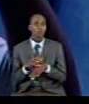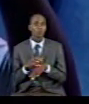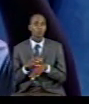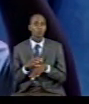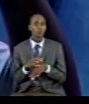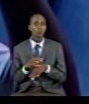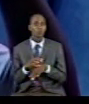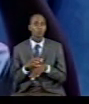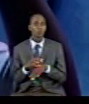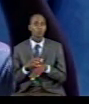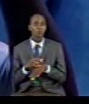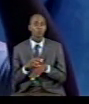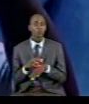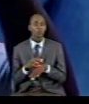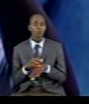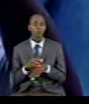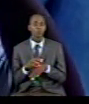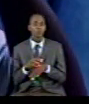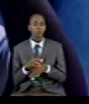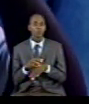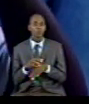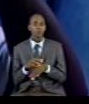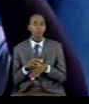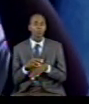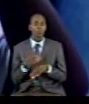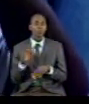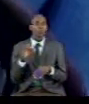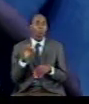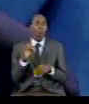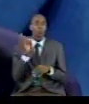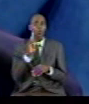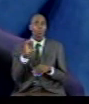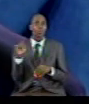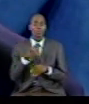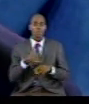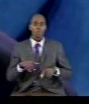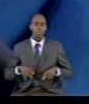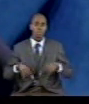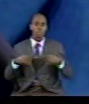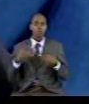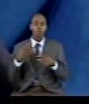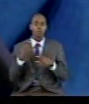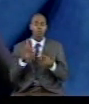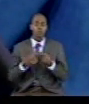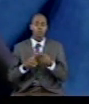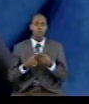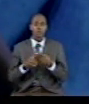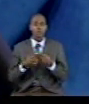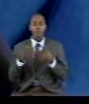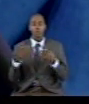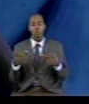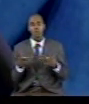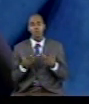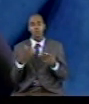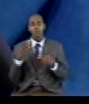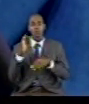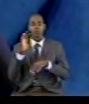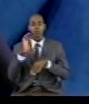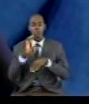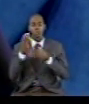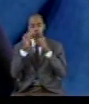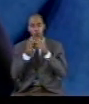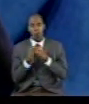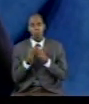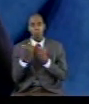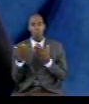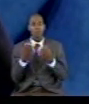We stay cab. That cab, from that cab to where we are going church, with a 2-hour journey. But we